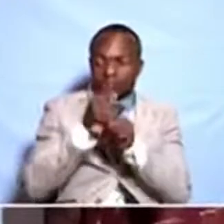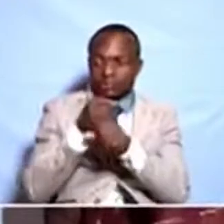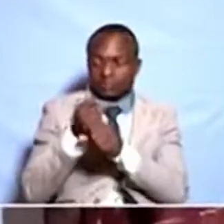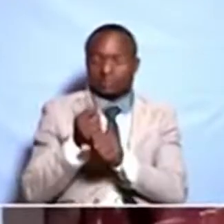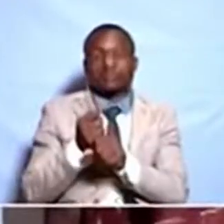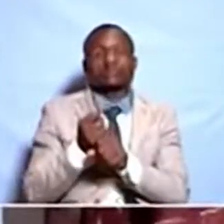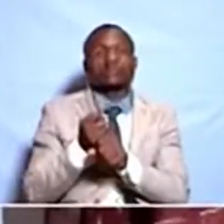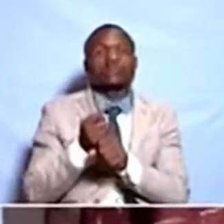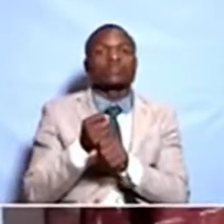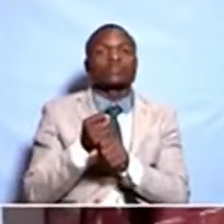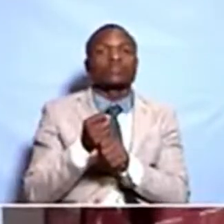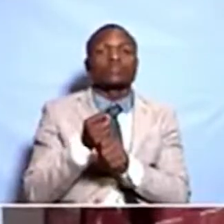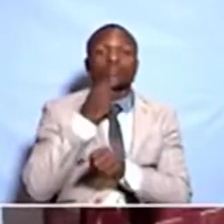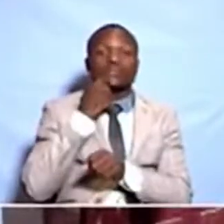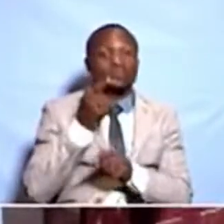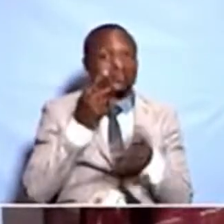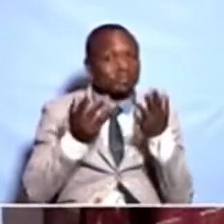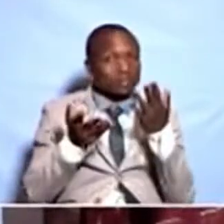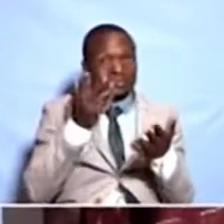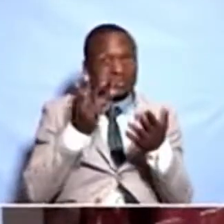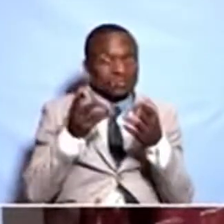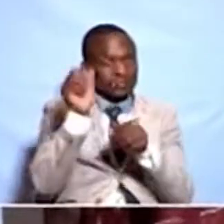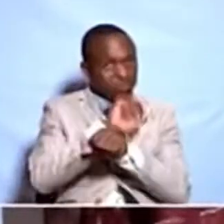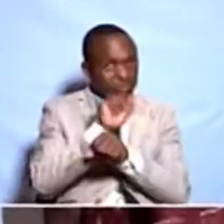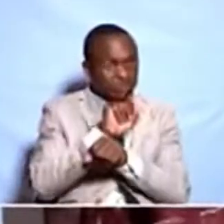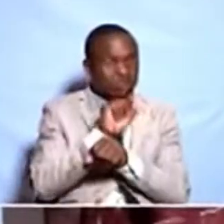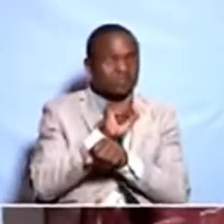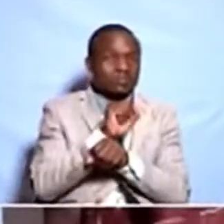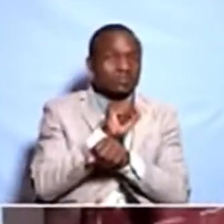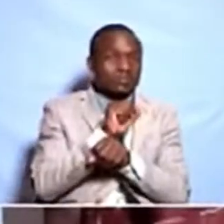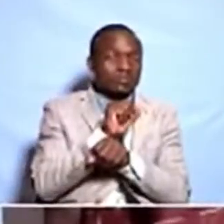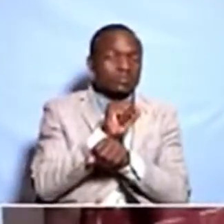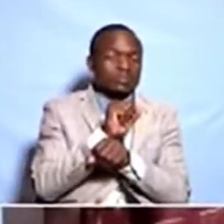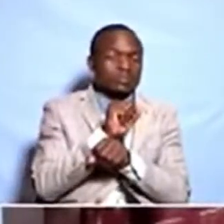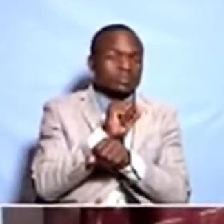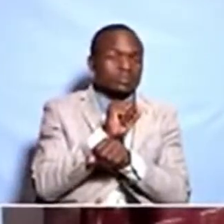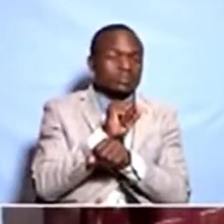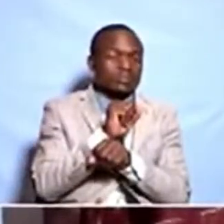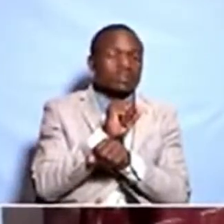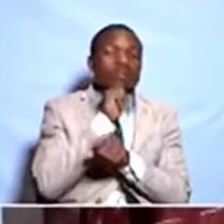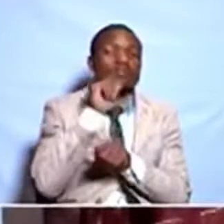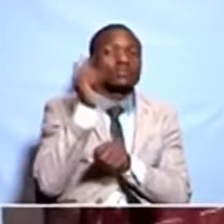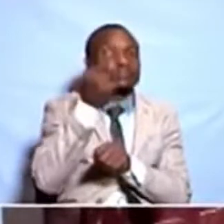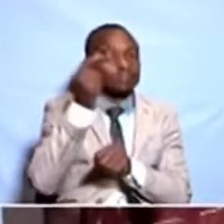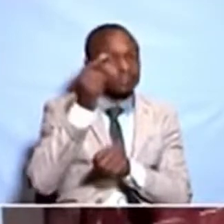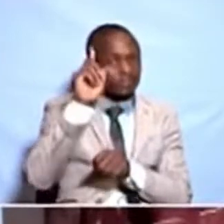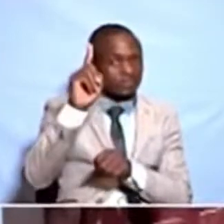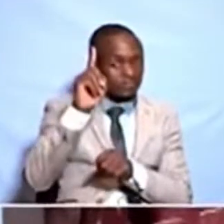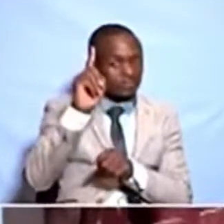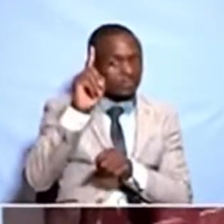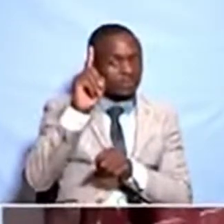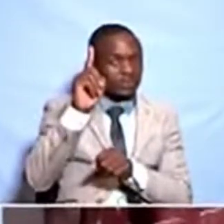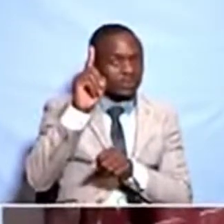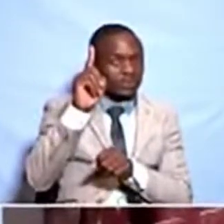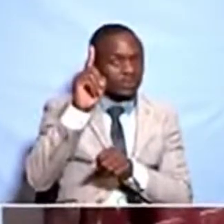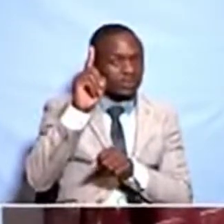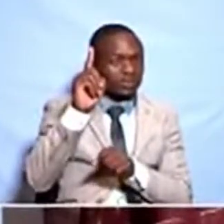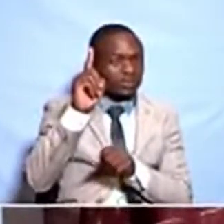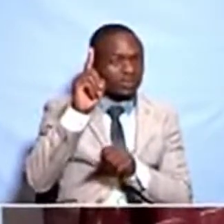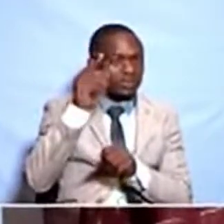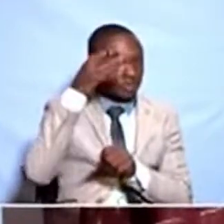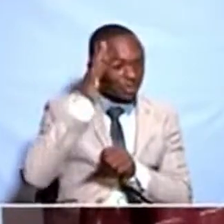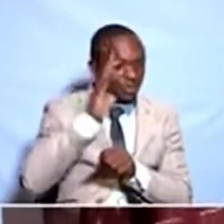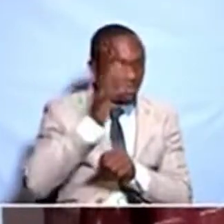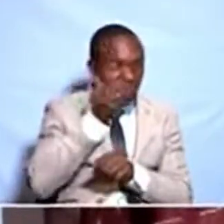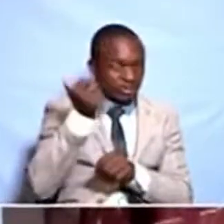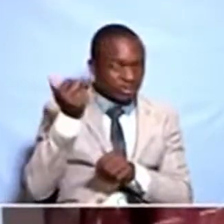to say the vehicle, the color is multiple. There's not only one color, but there are other colors, and